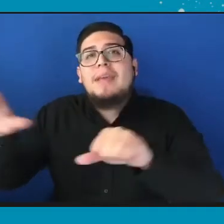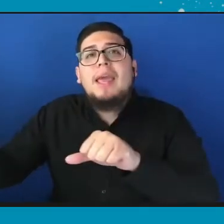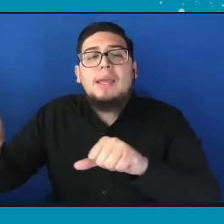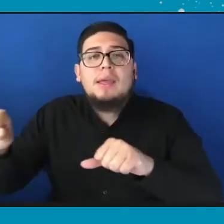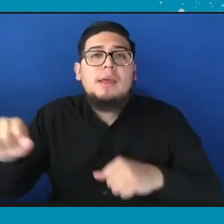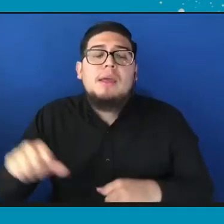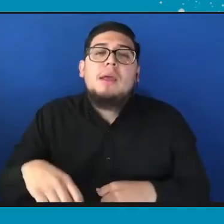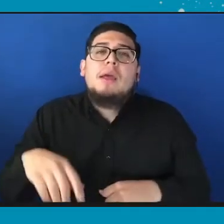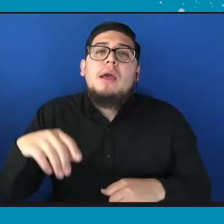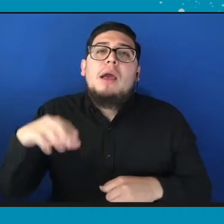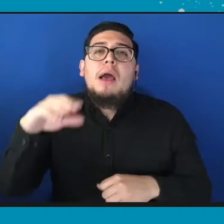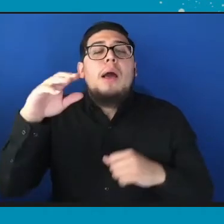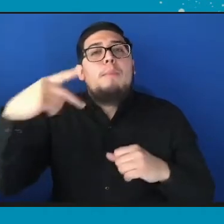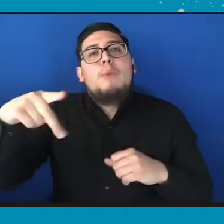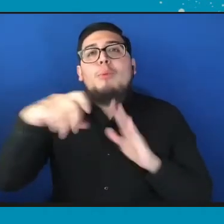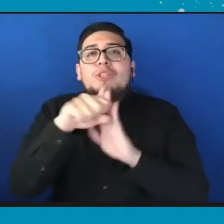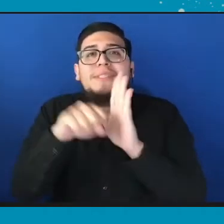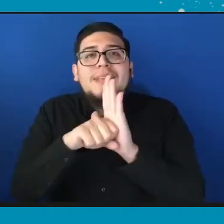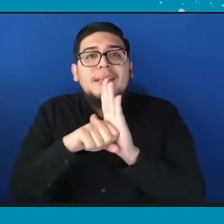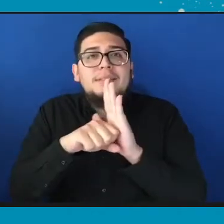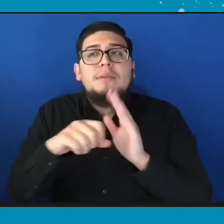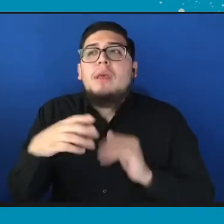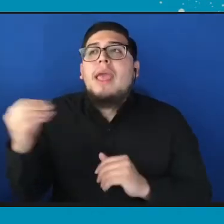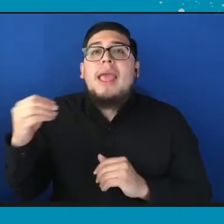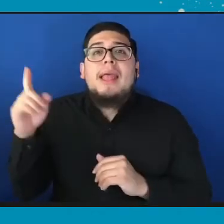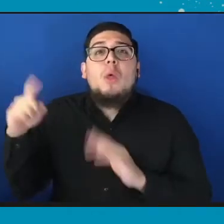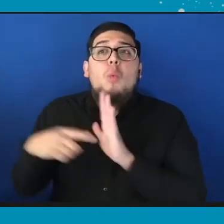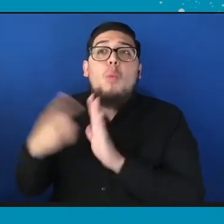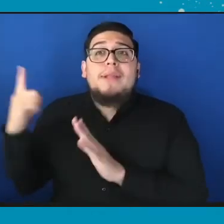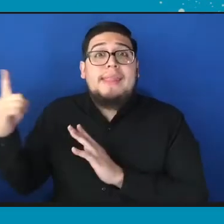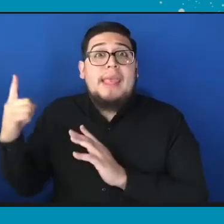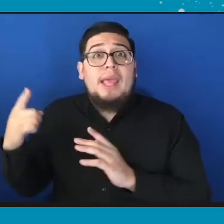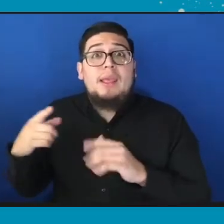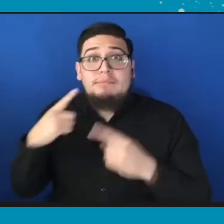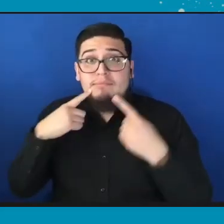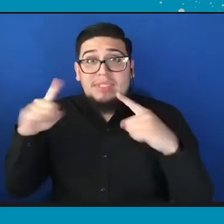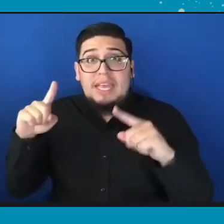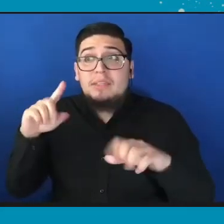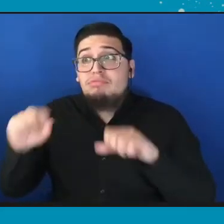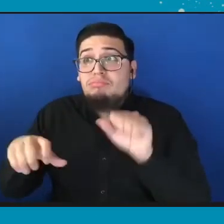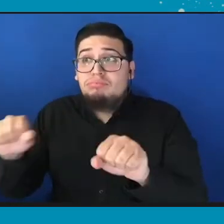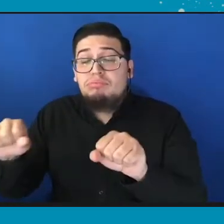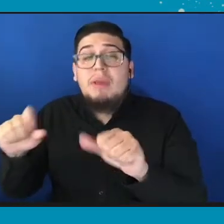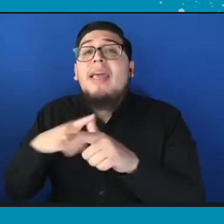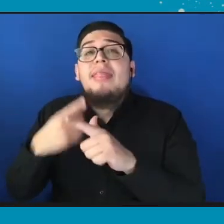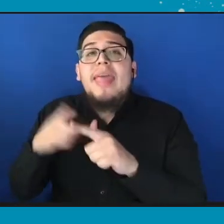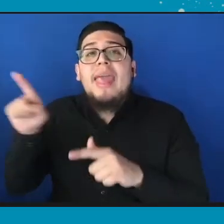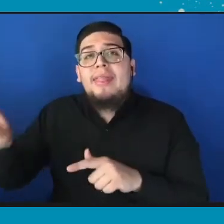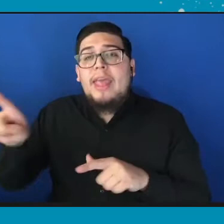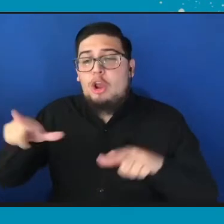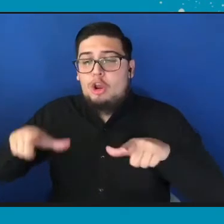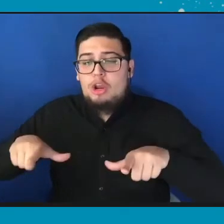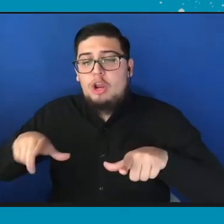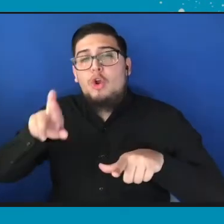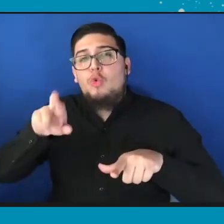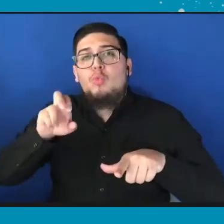through, and then once they overtook them, deal with the redistricting. Next slide,